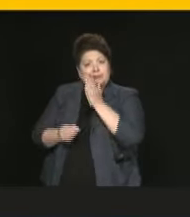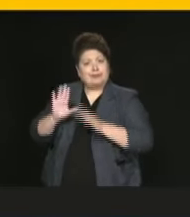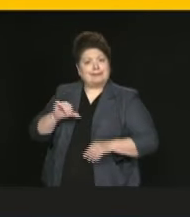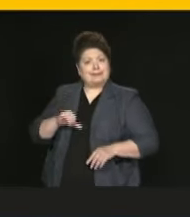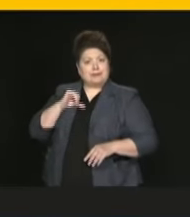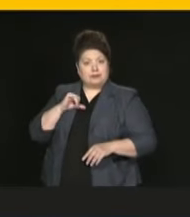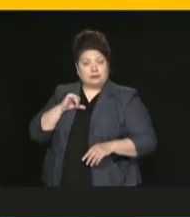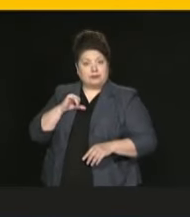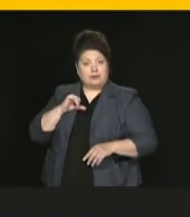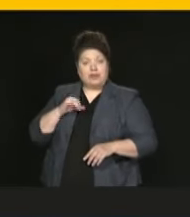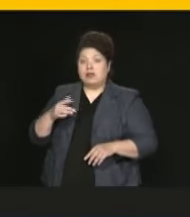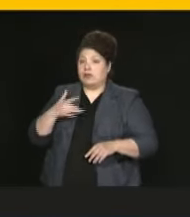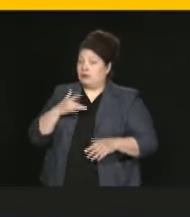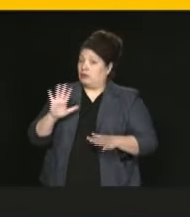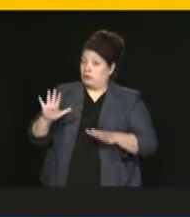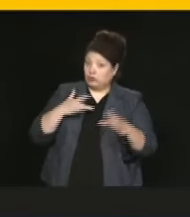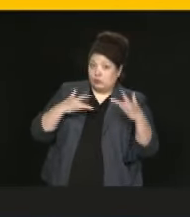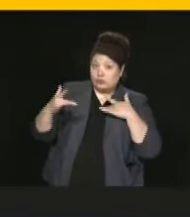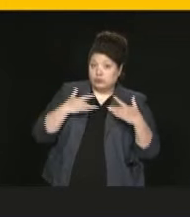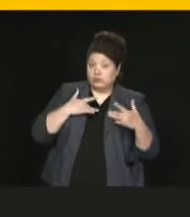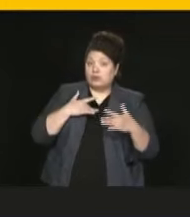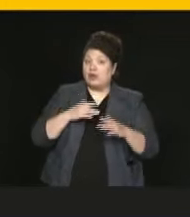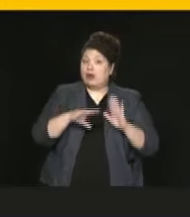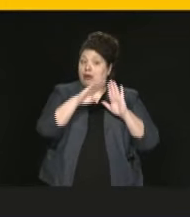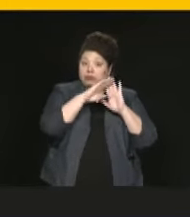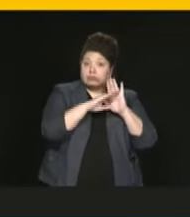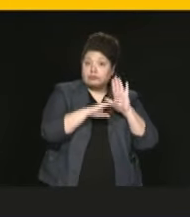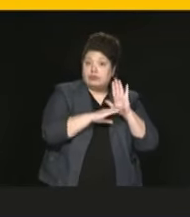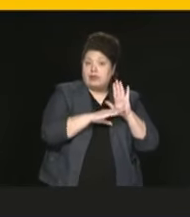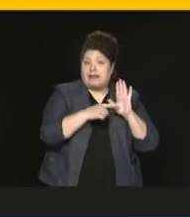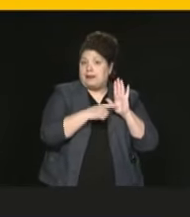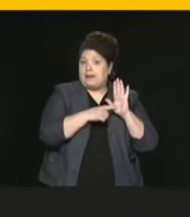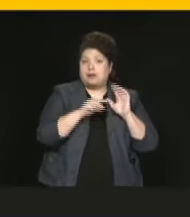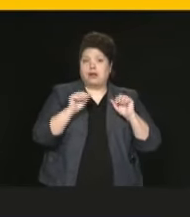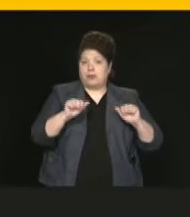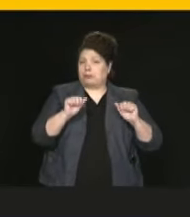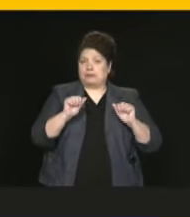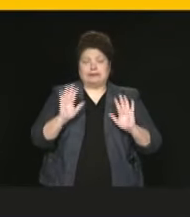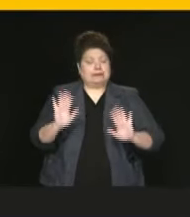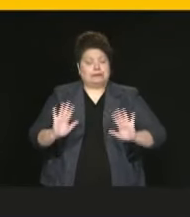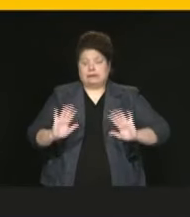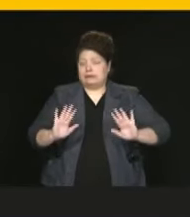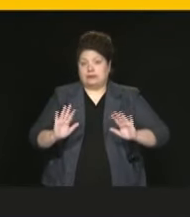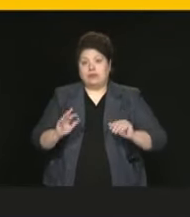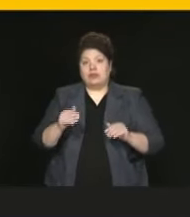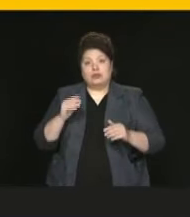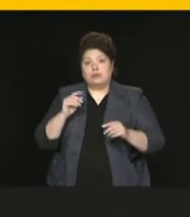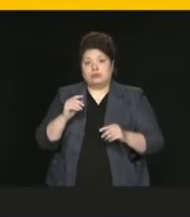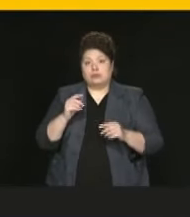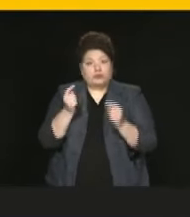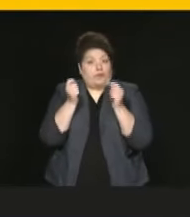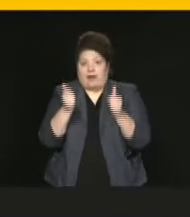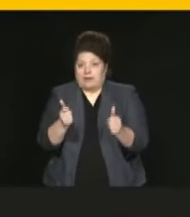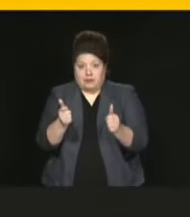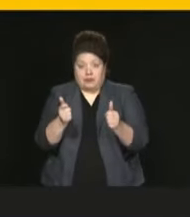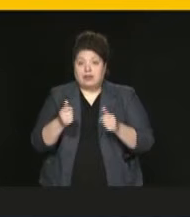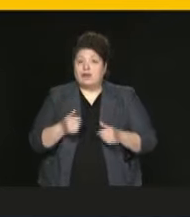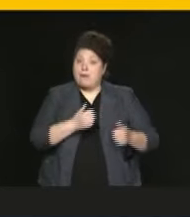scientific conclusion. The Army is working as best it can. People